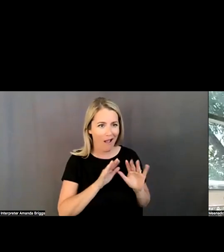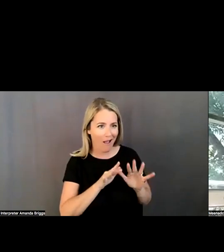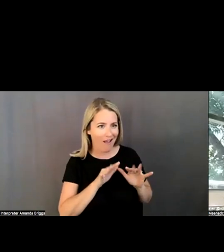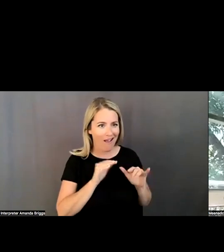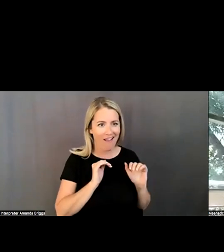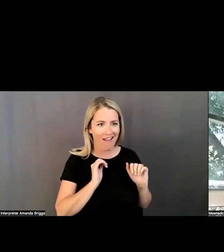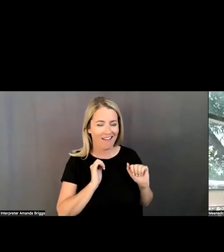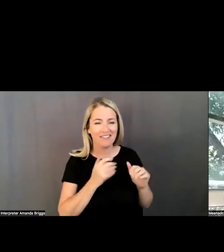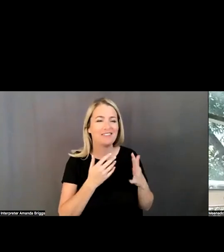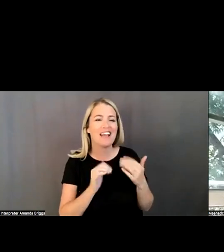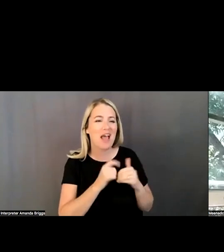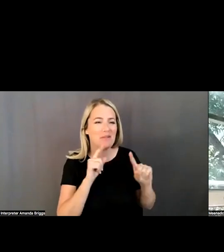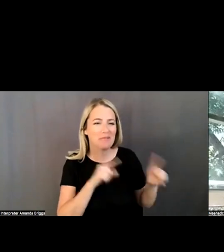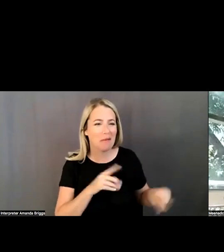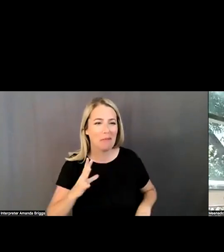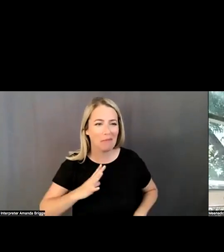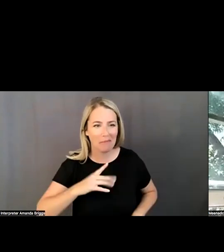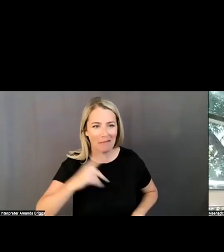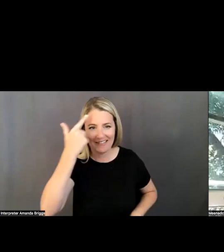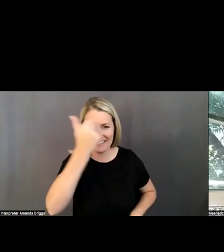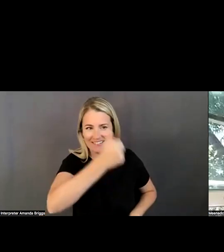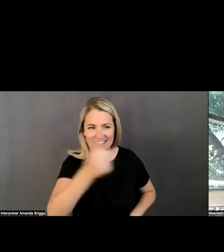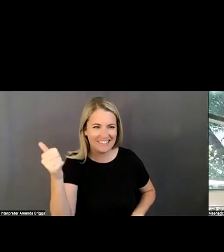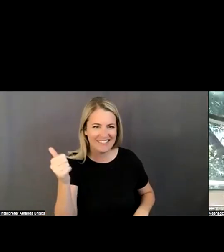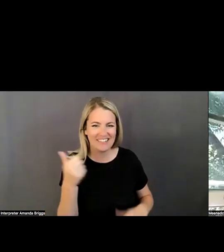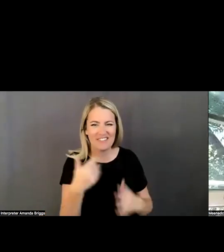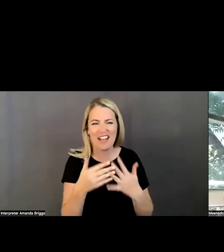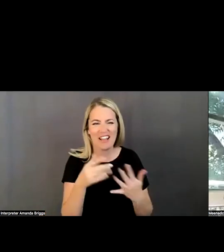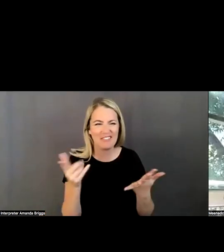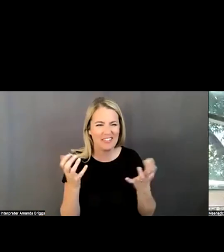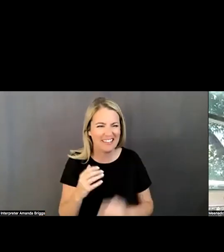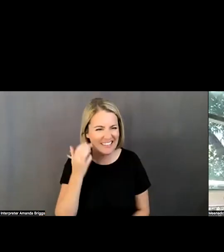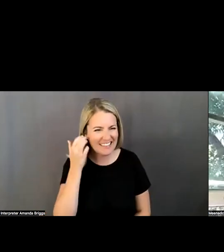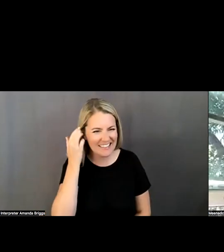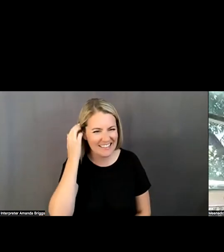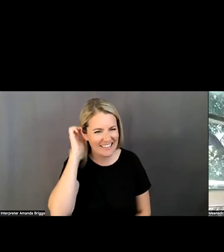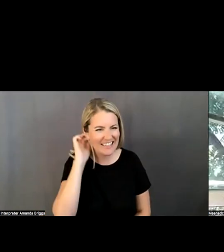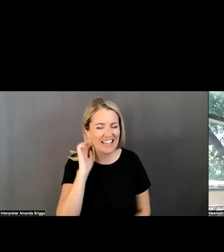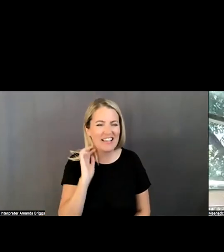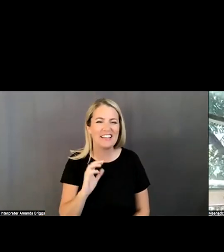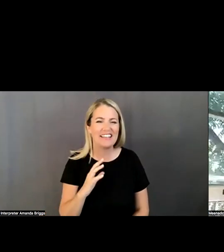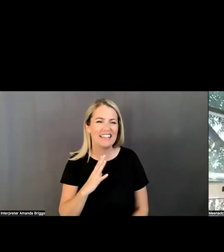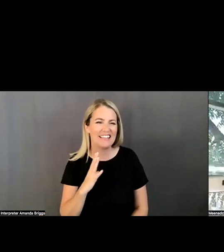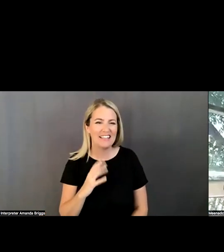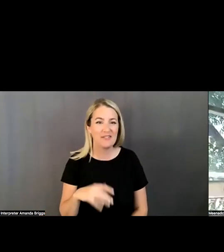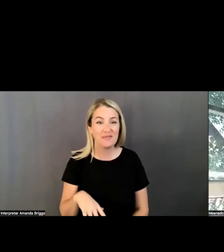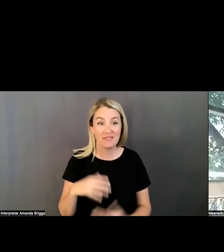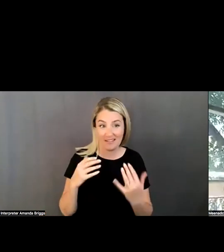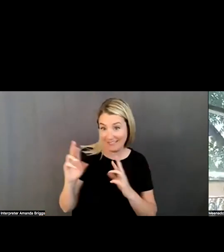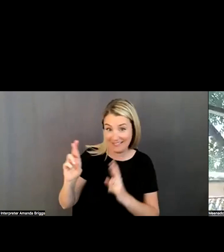respond. That's what you're gonna do. Okay. All right. Karina, you ready?